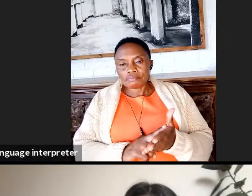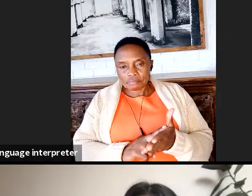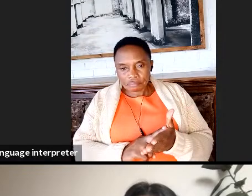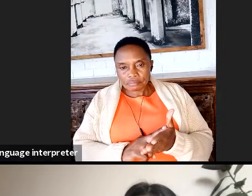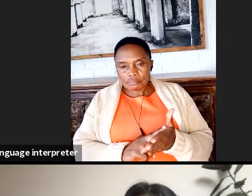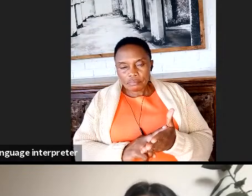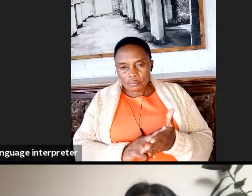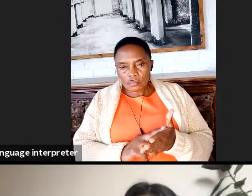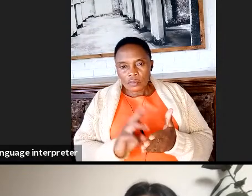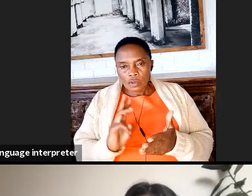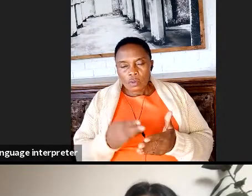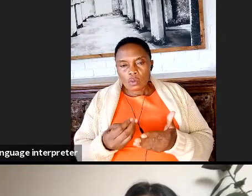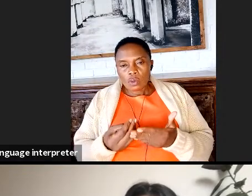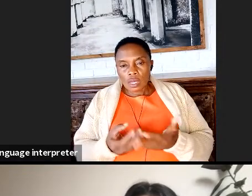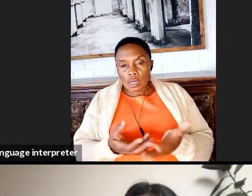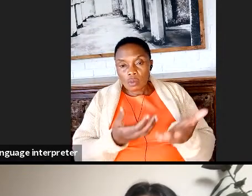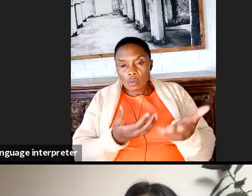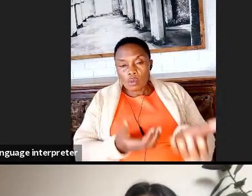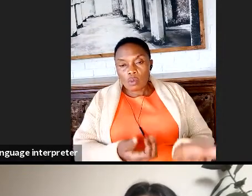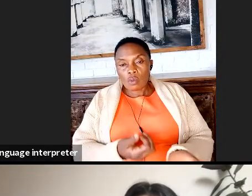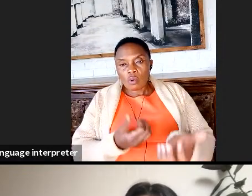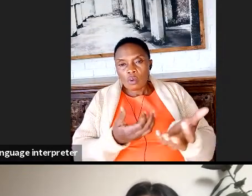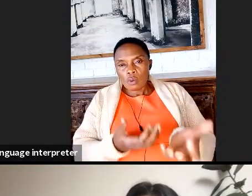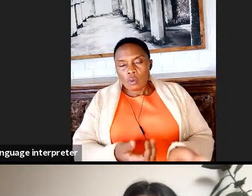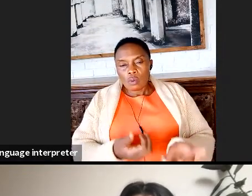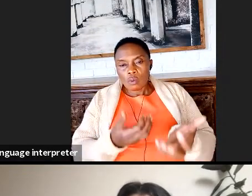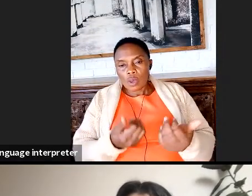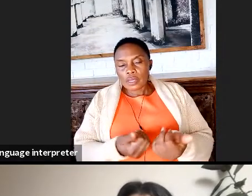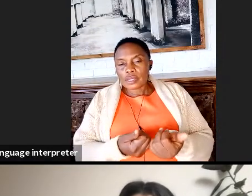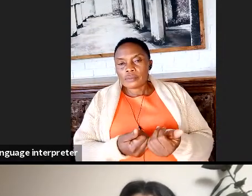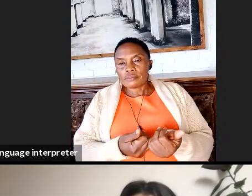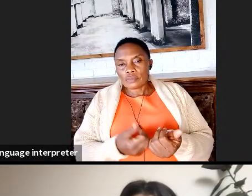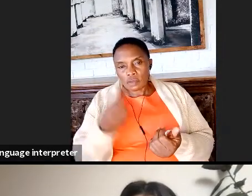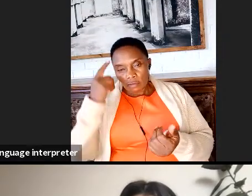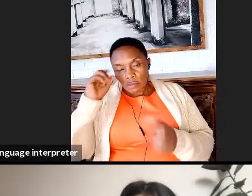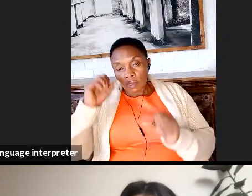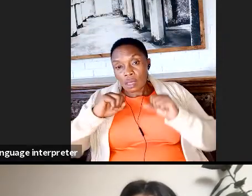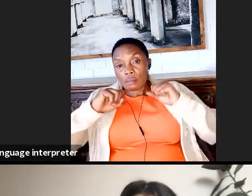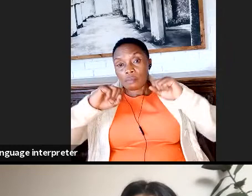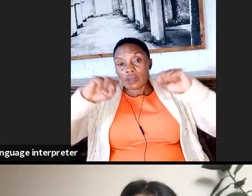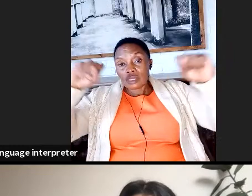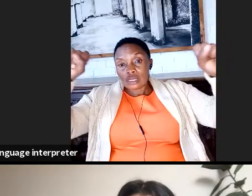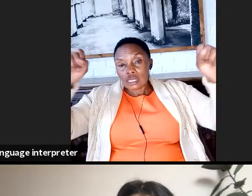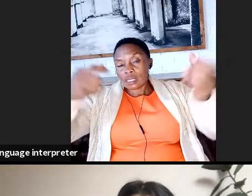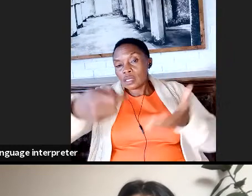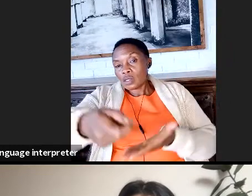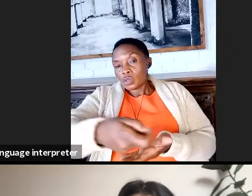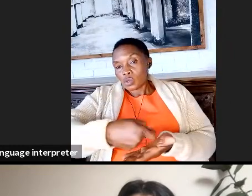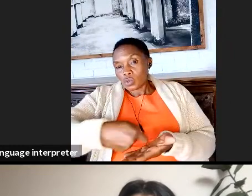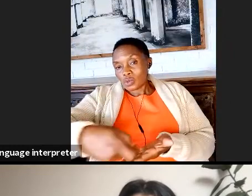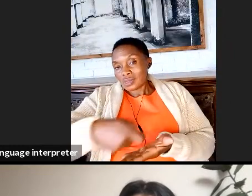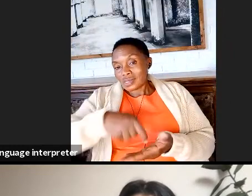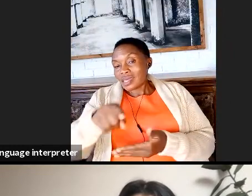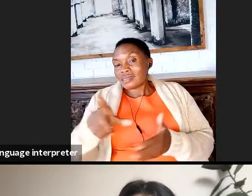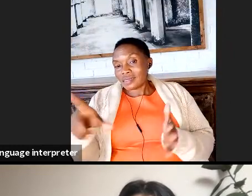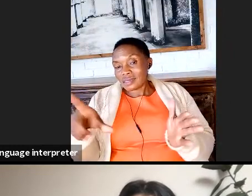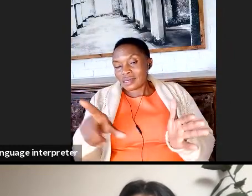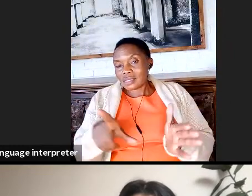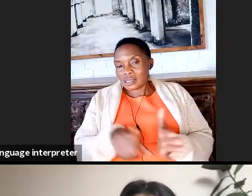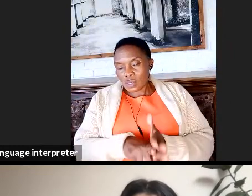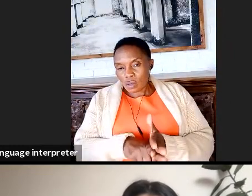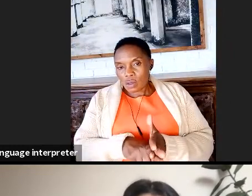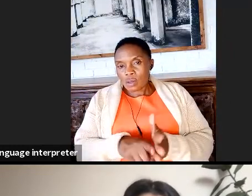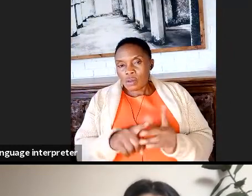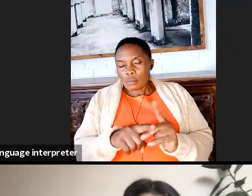we still now wait on and call on the president to sign that, you know, into law. But I mean, that's one